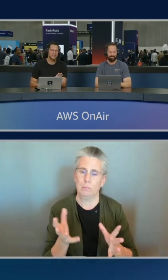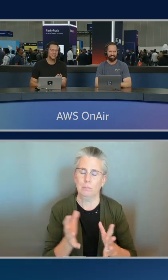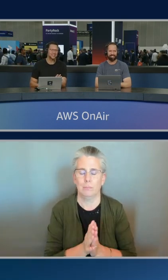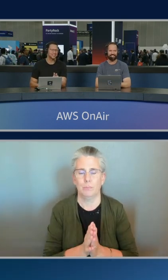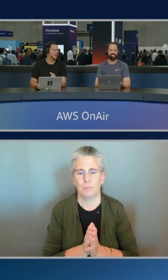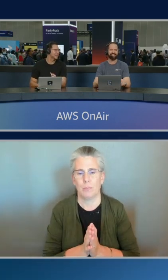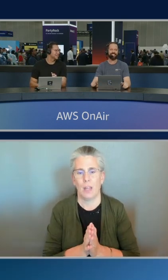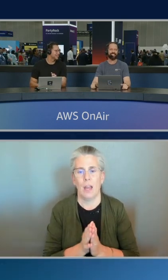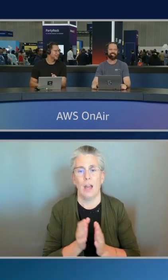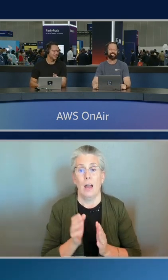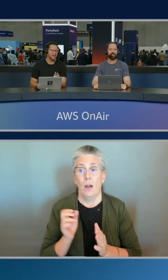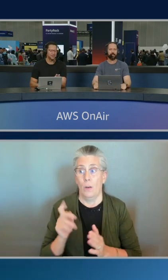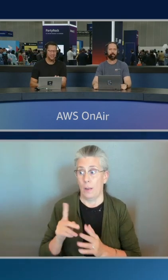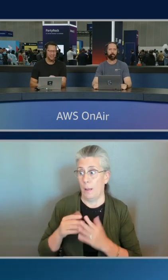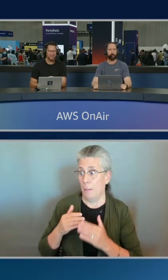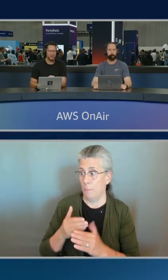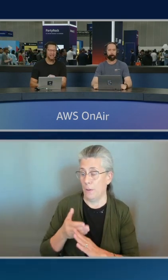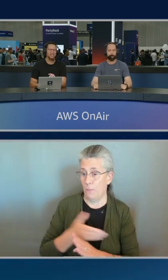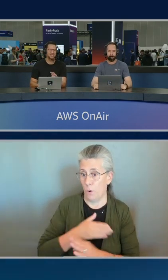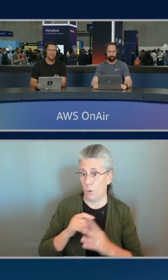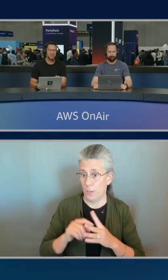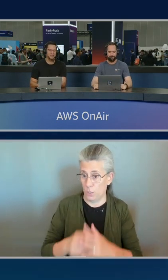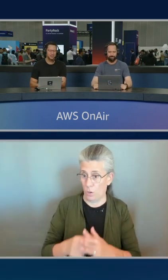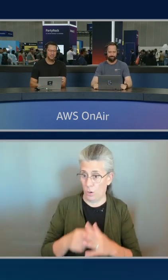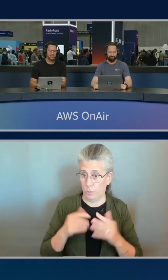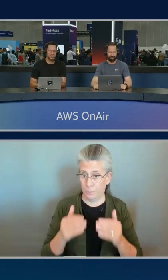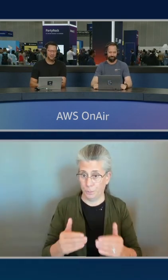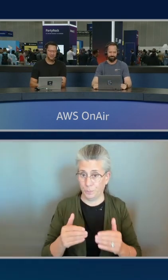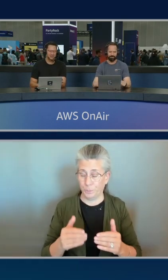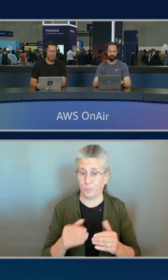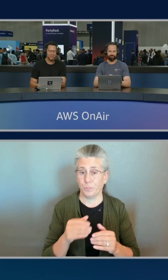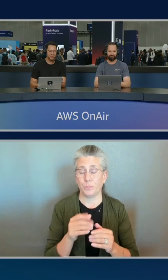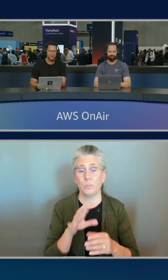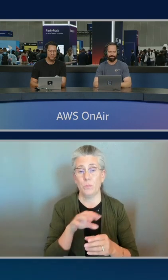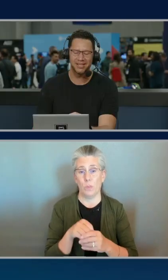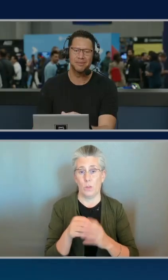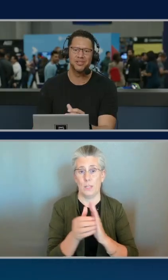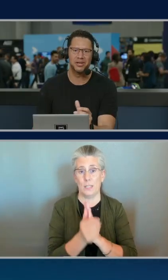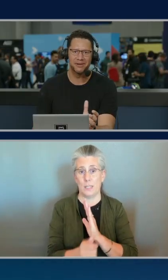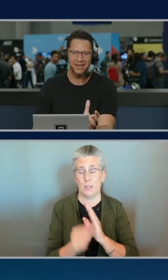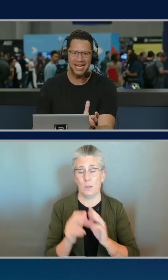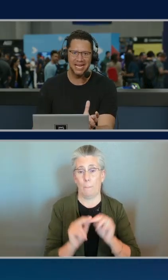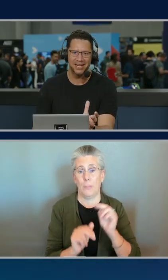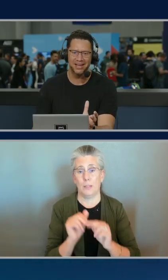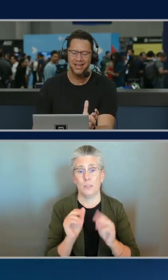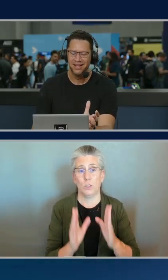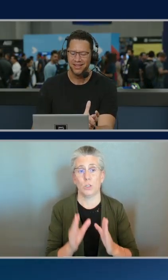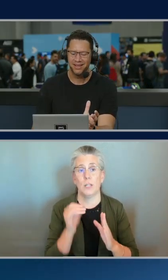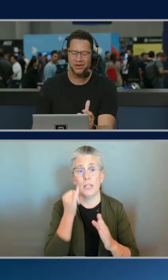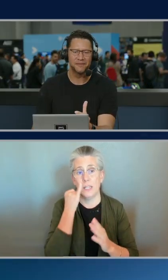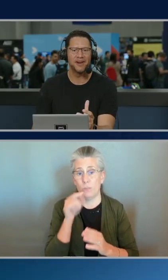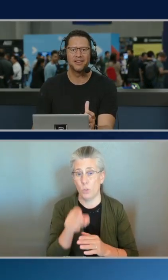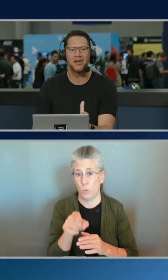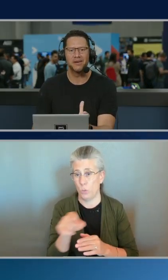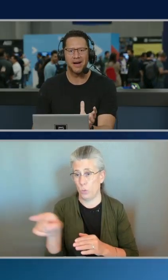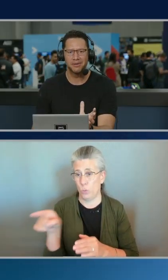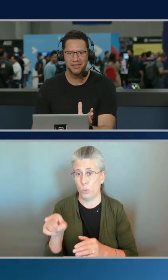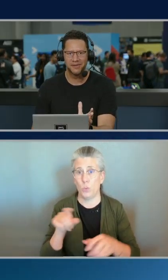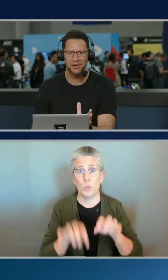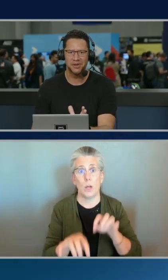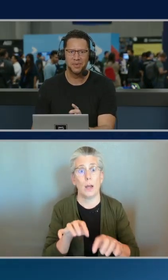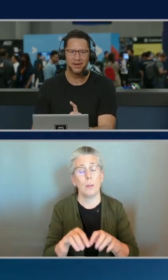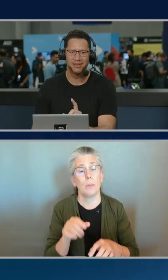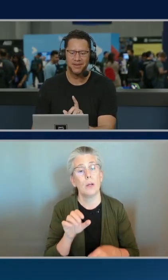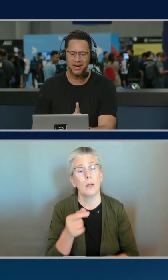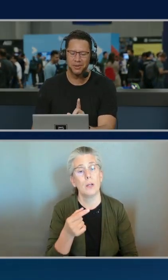we get started, let's go ahead and share the couple things within Skill Builder. We talked about it earlier today, but if you just type generative AI, then you're going to find a lot of options